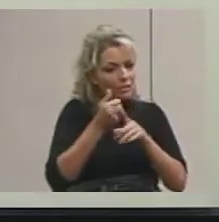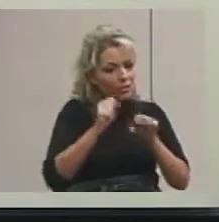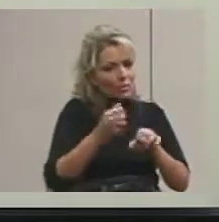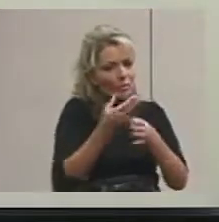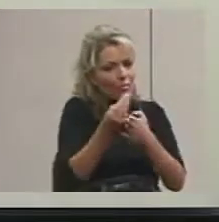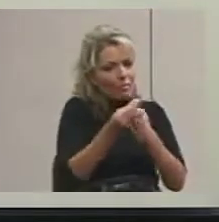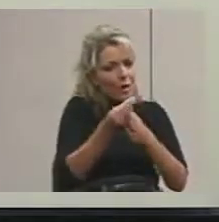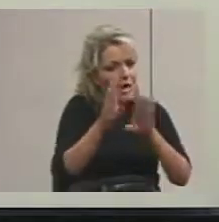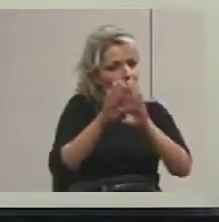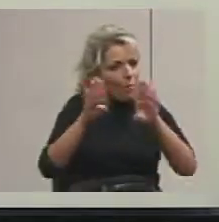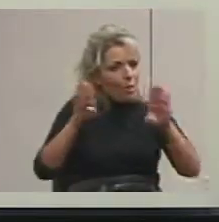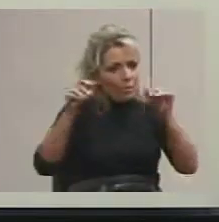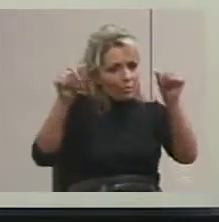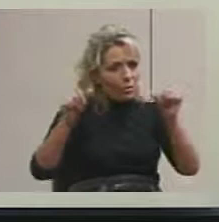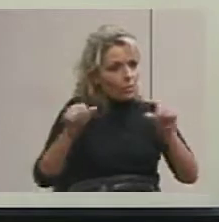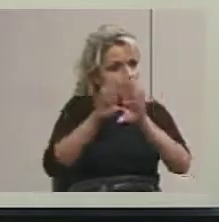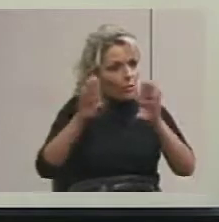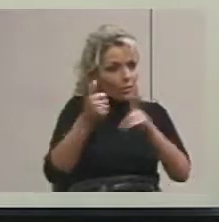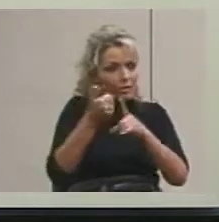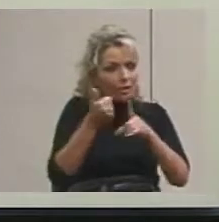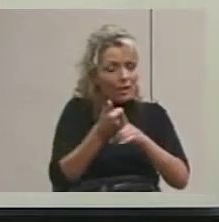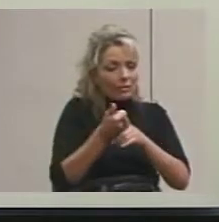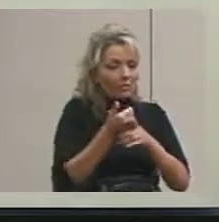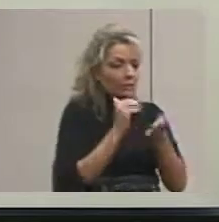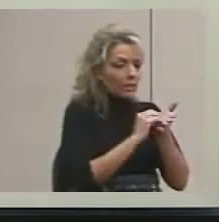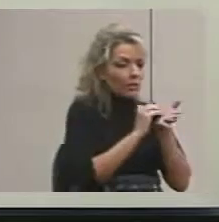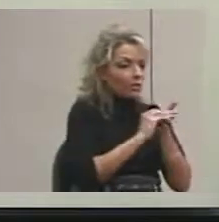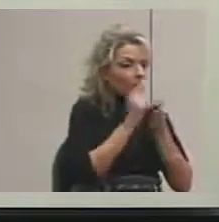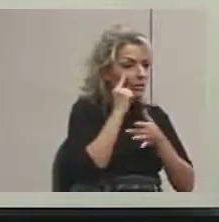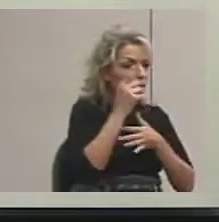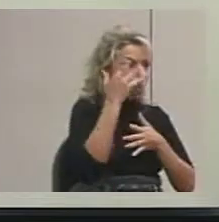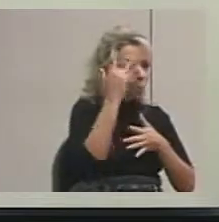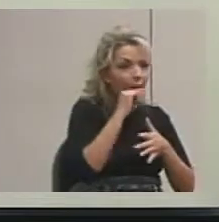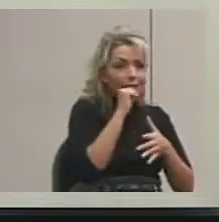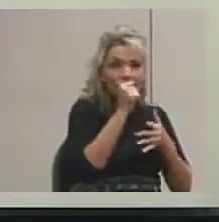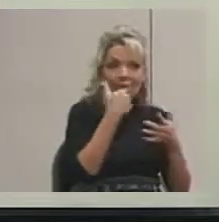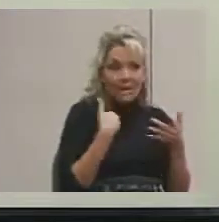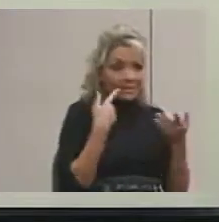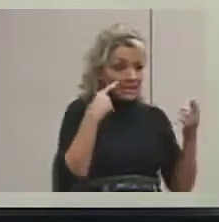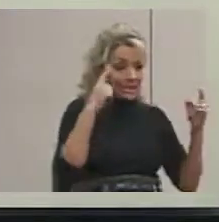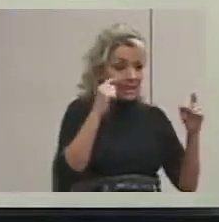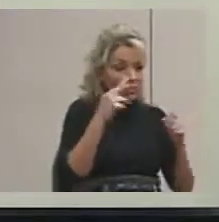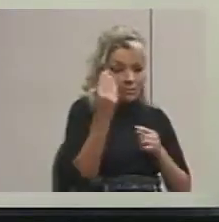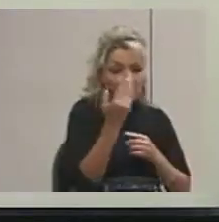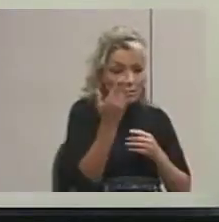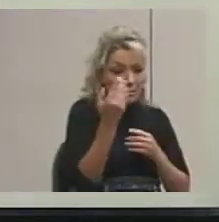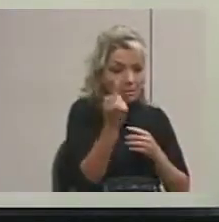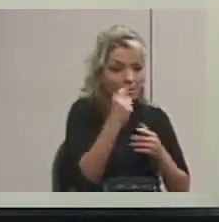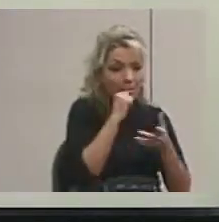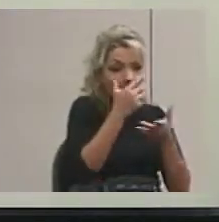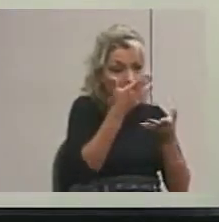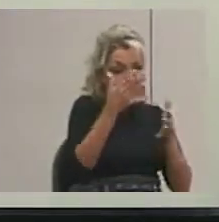a lot of the lying is excuses. It's excuses for why he doesn't have something or why something didn't get